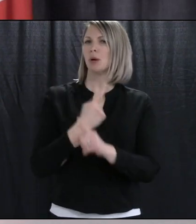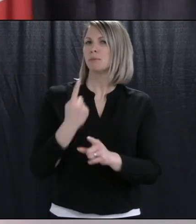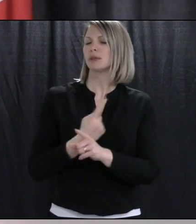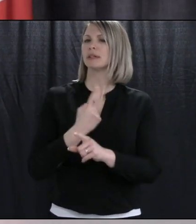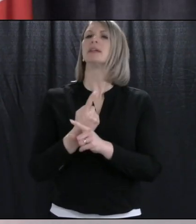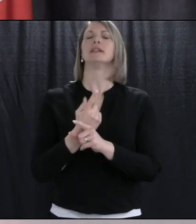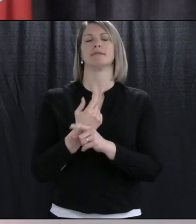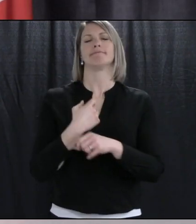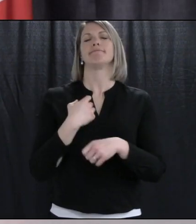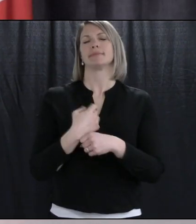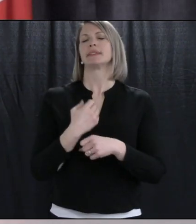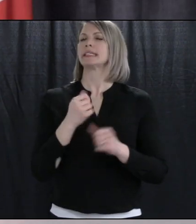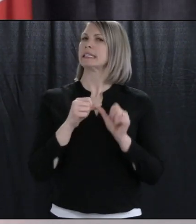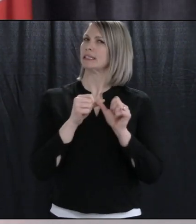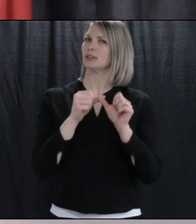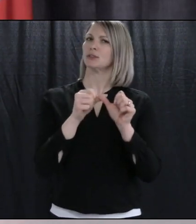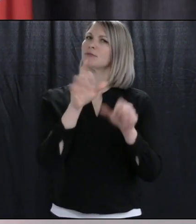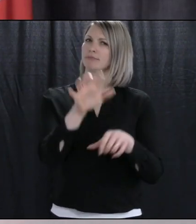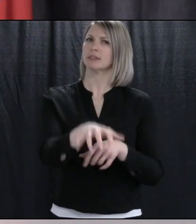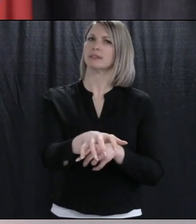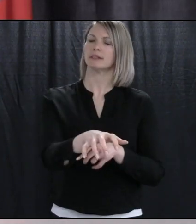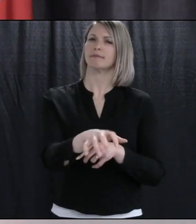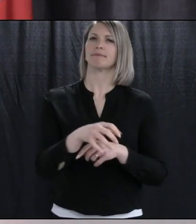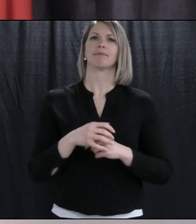Feeling unwell or experiencing symptoms of